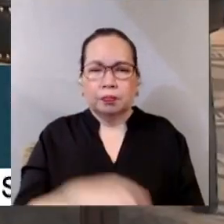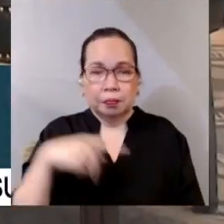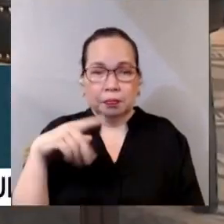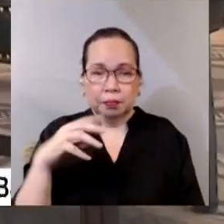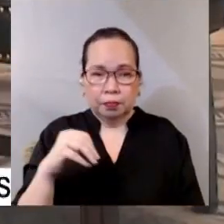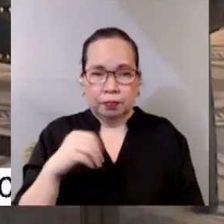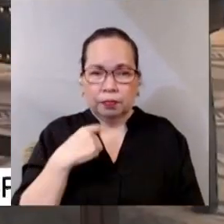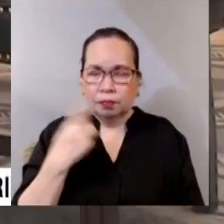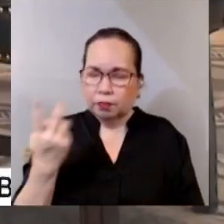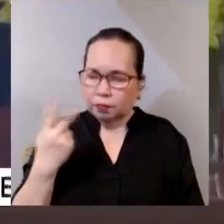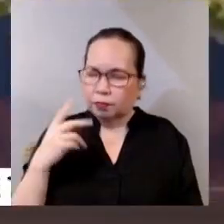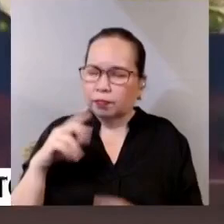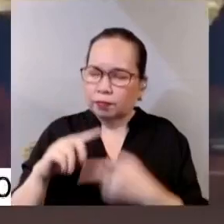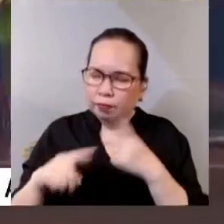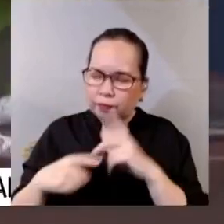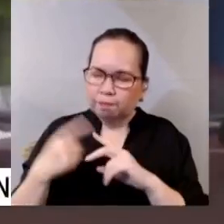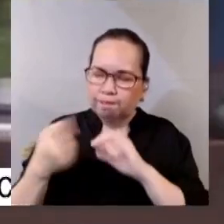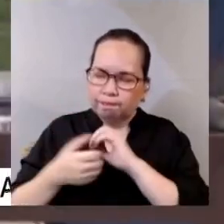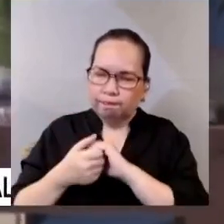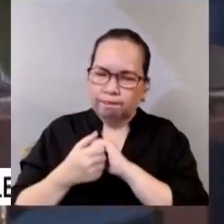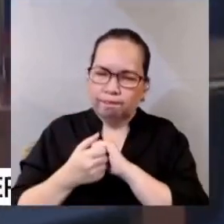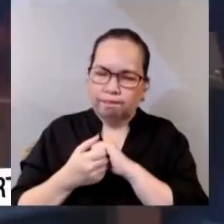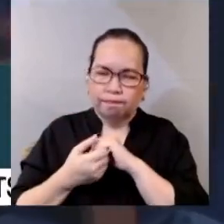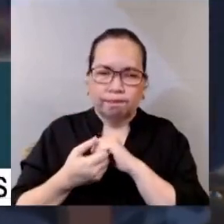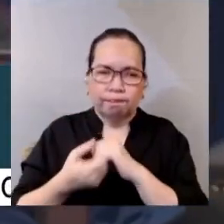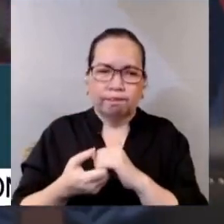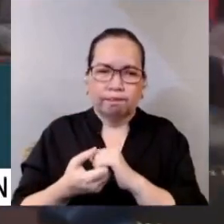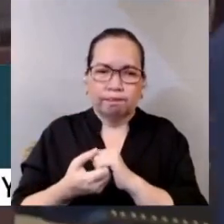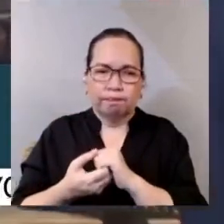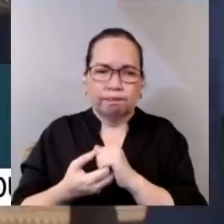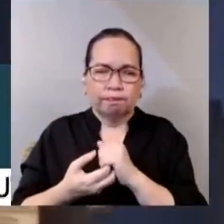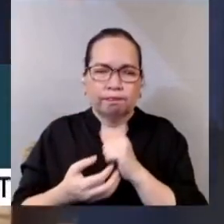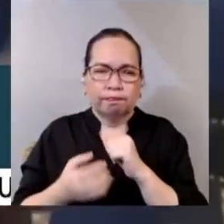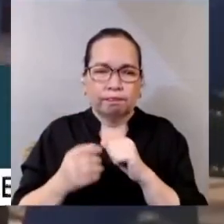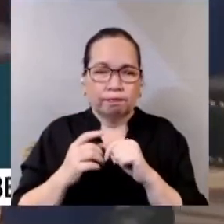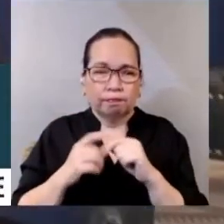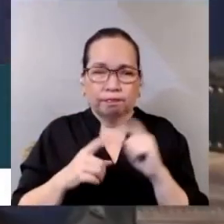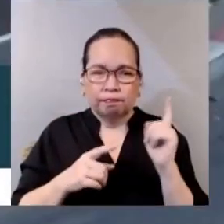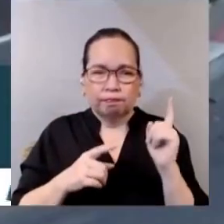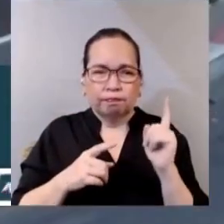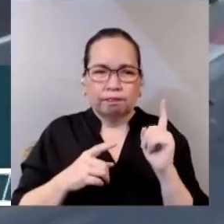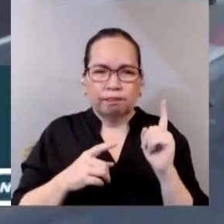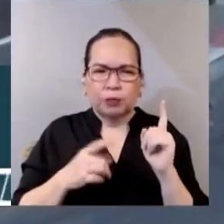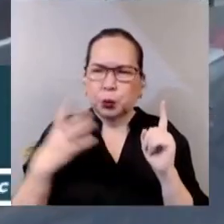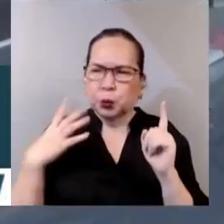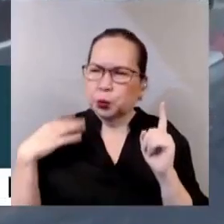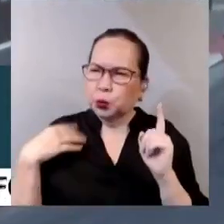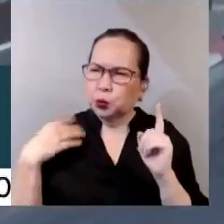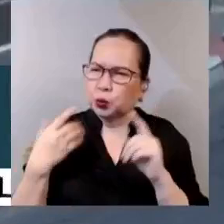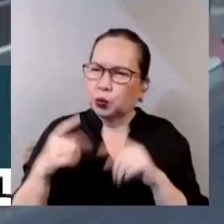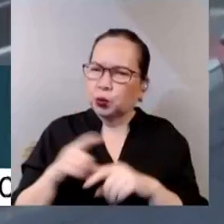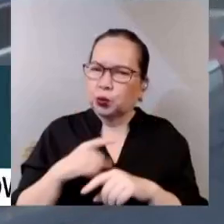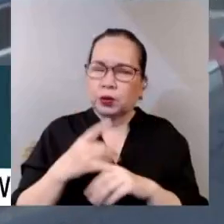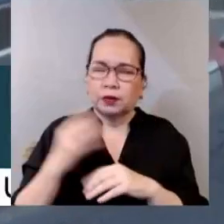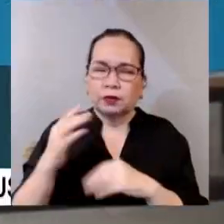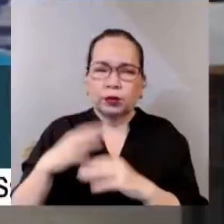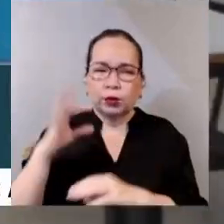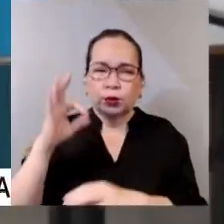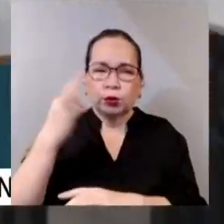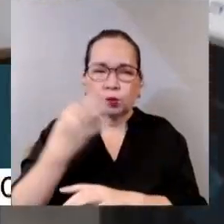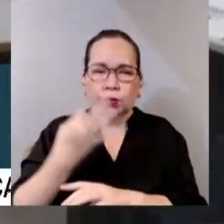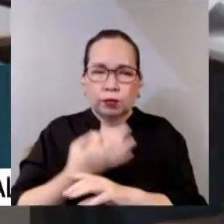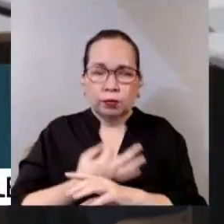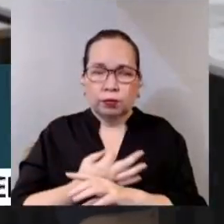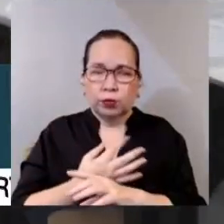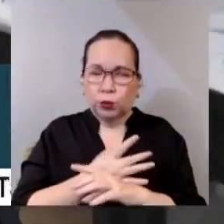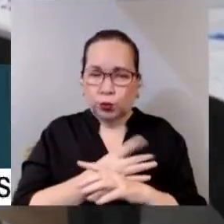can take us a long way. That friendship failed to get Netanyahu a meeting until now, 9 months after forming his country's